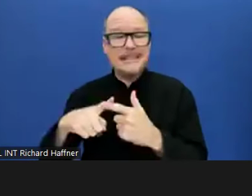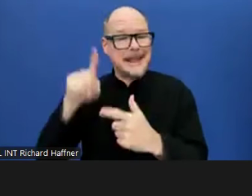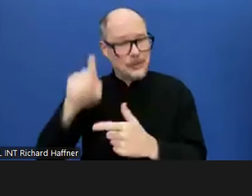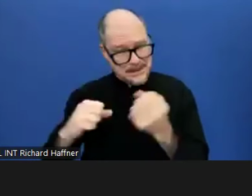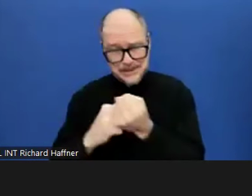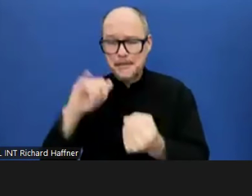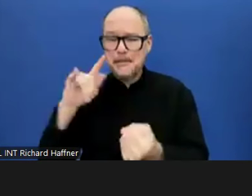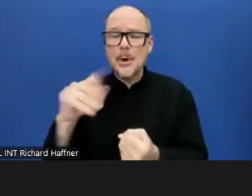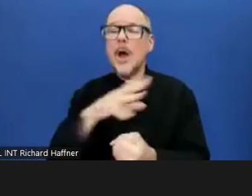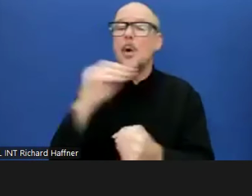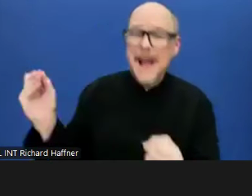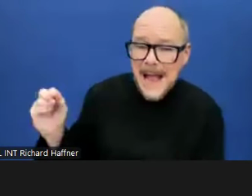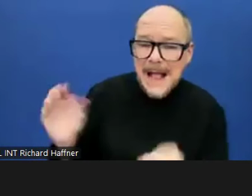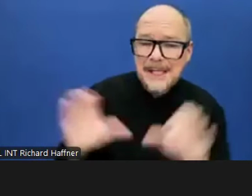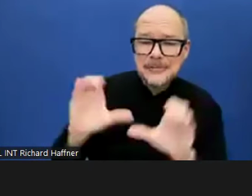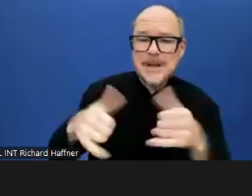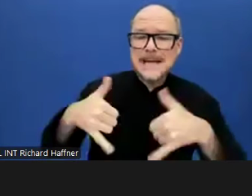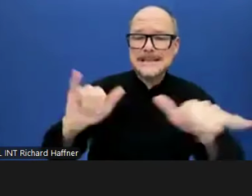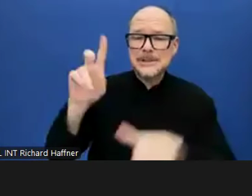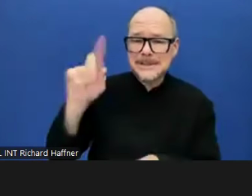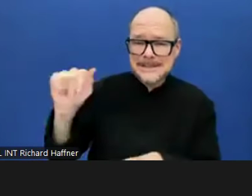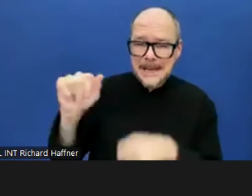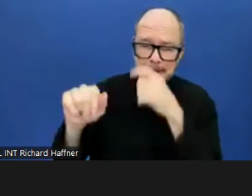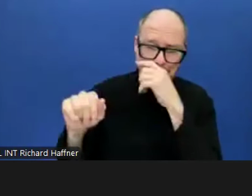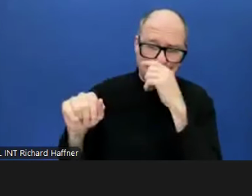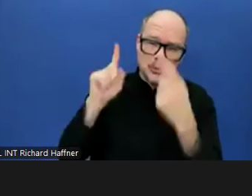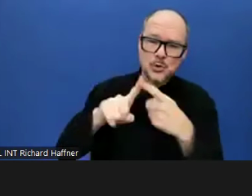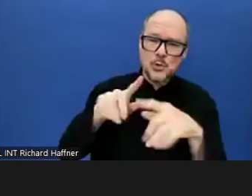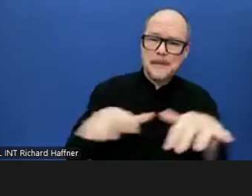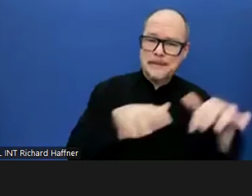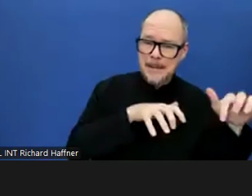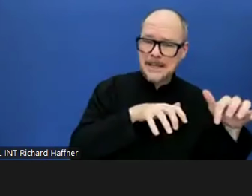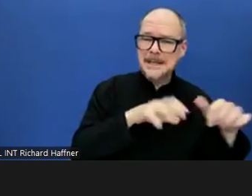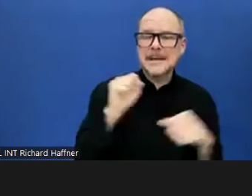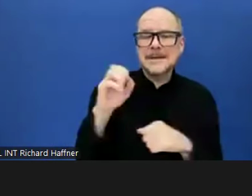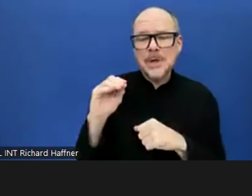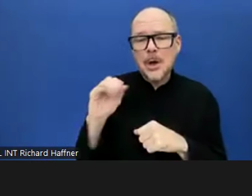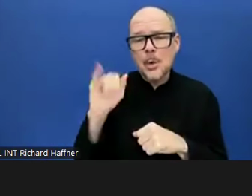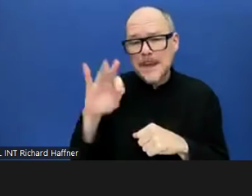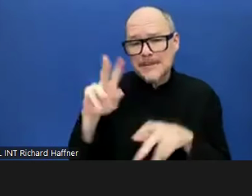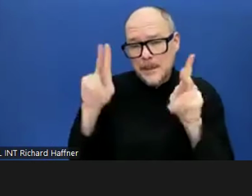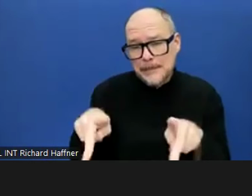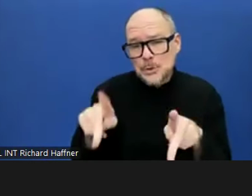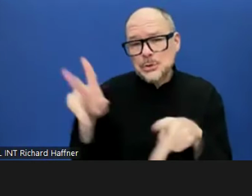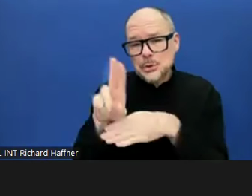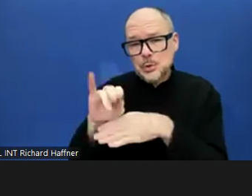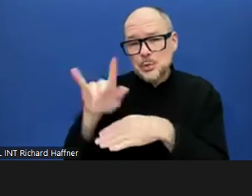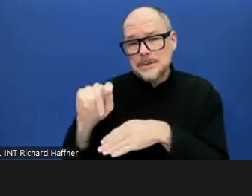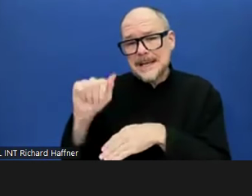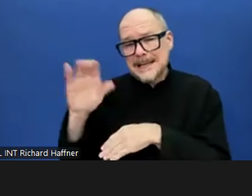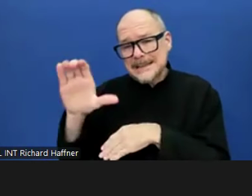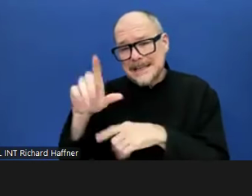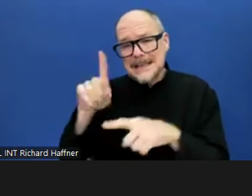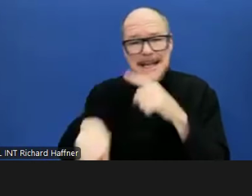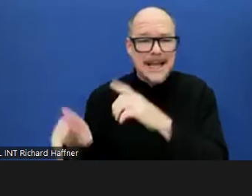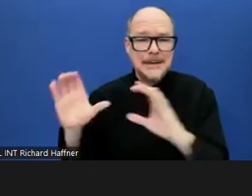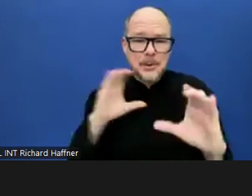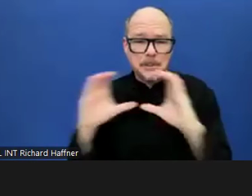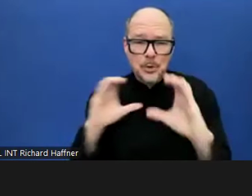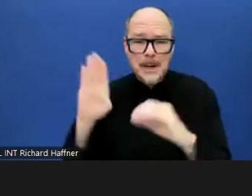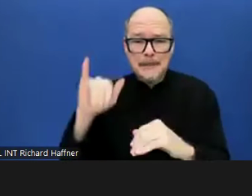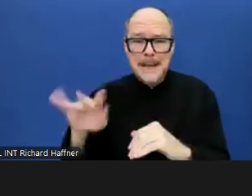Oh, by the way, the chat is still disabled to the public. So if a person uses AAC or cannot communicate by